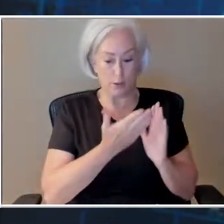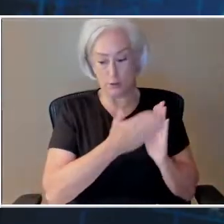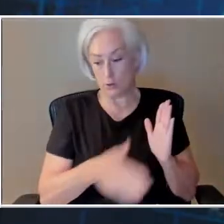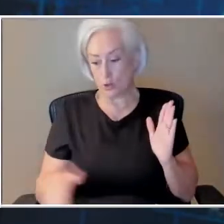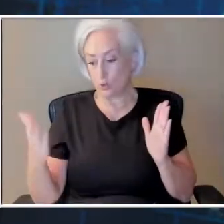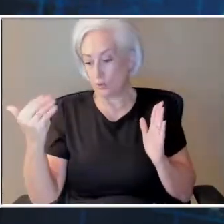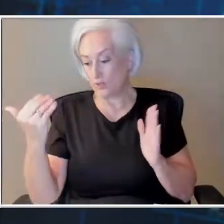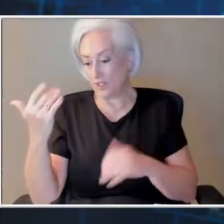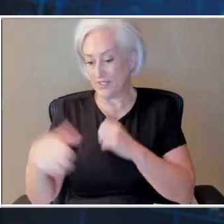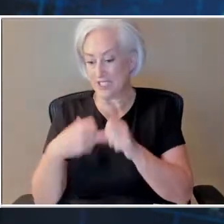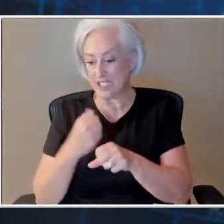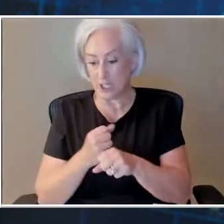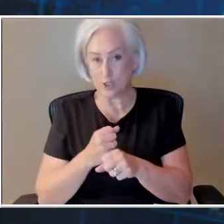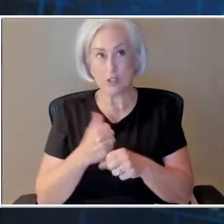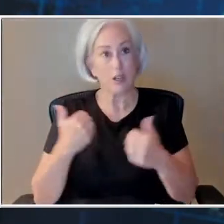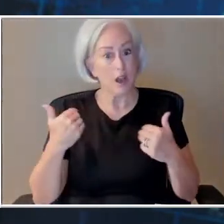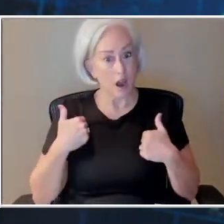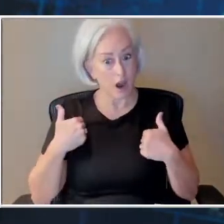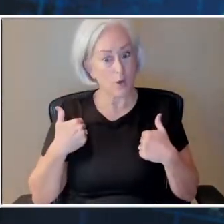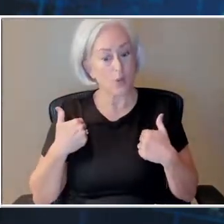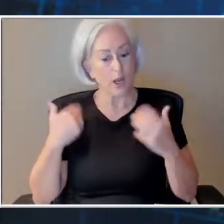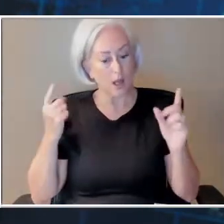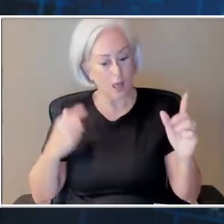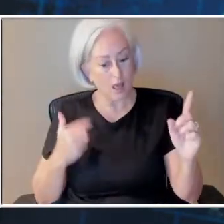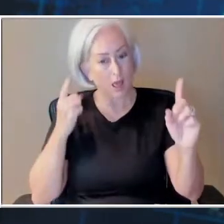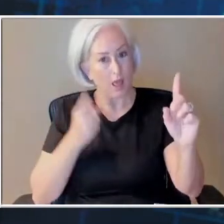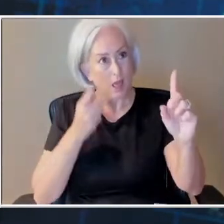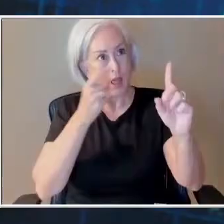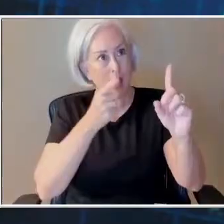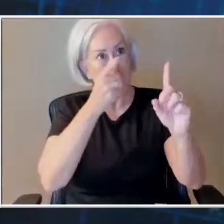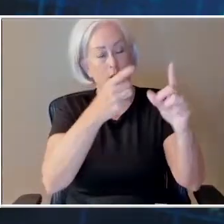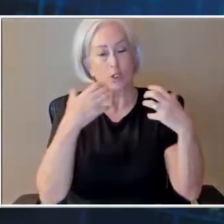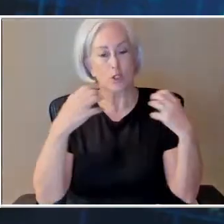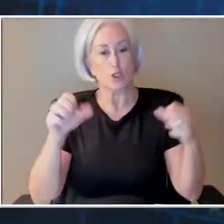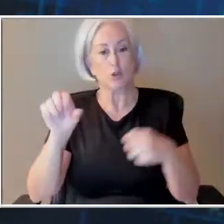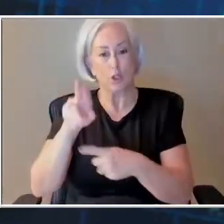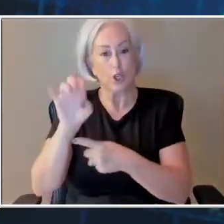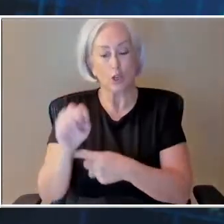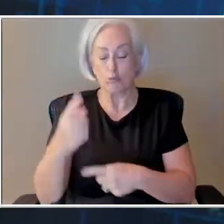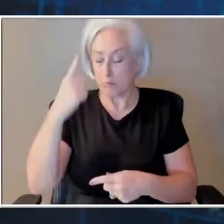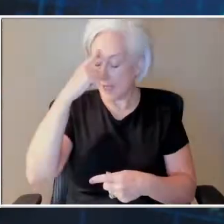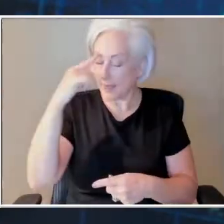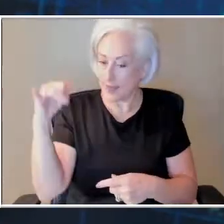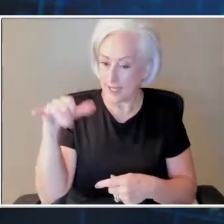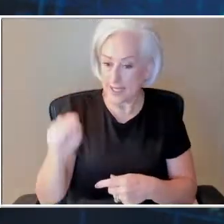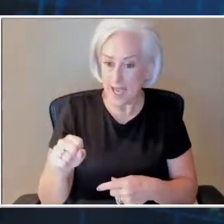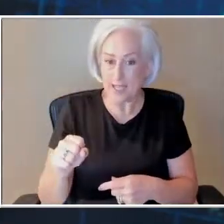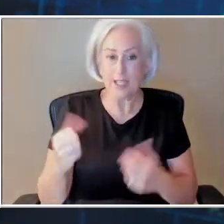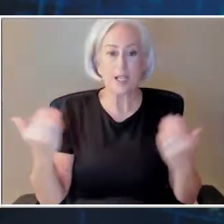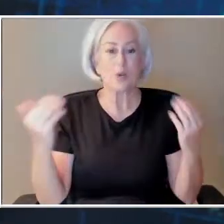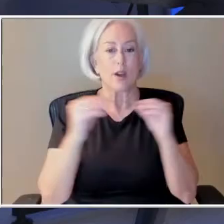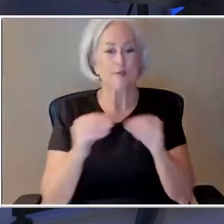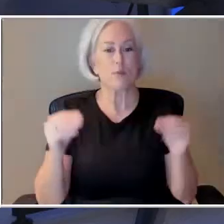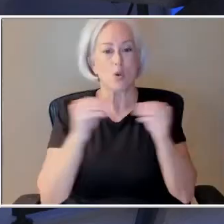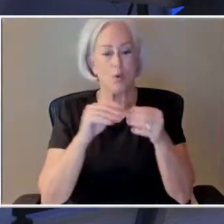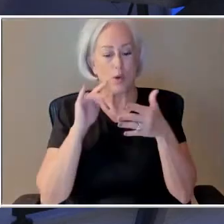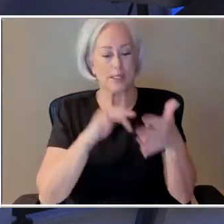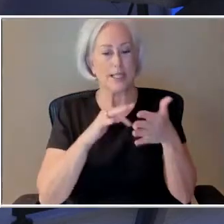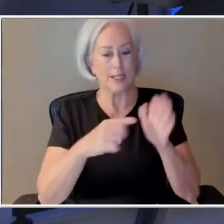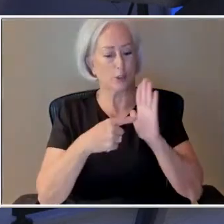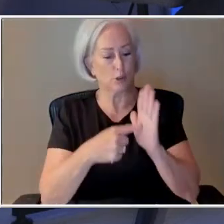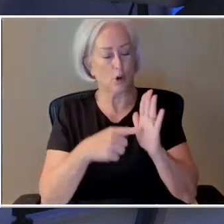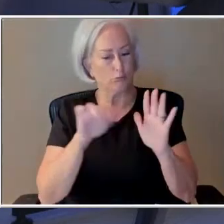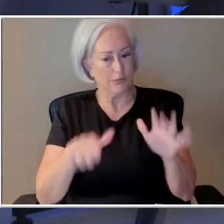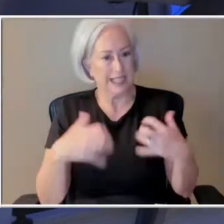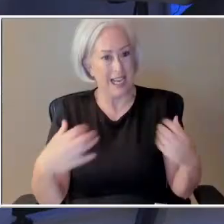we are. And I hope that we will start seeing more and more studies to show that we can cure myeloma. And Lou, as you describe it, you're